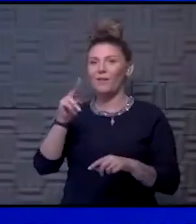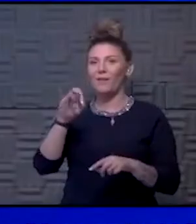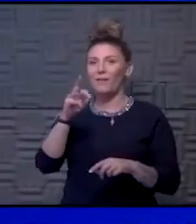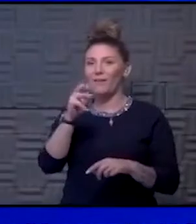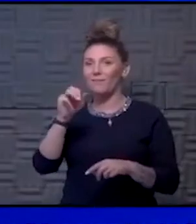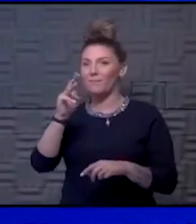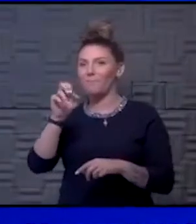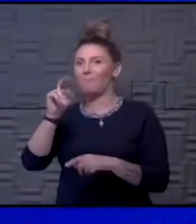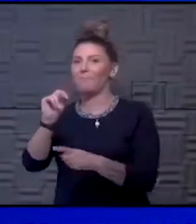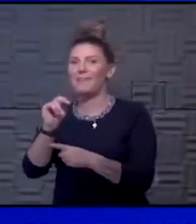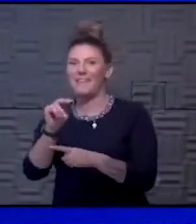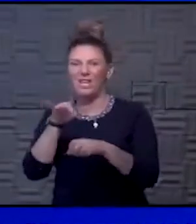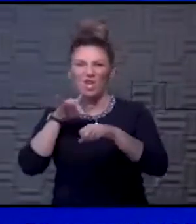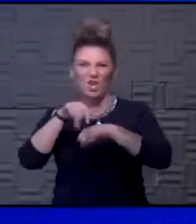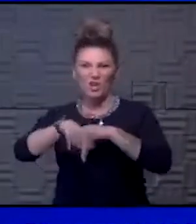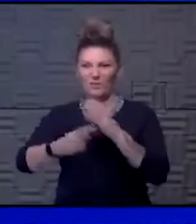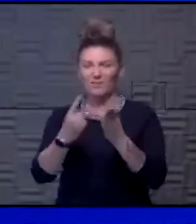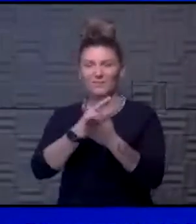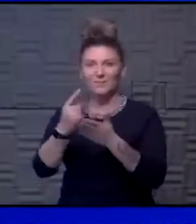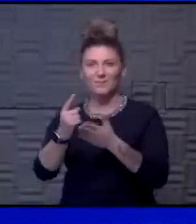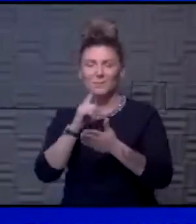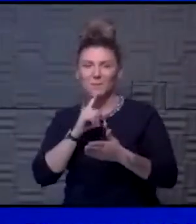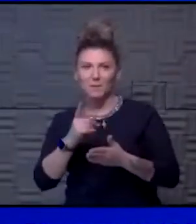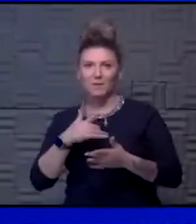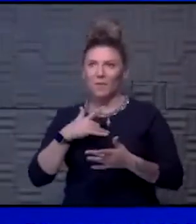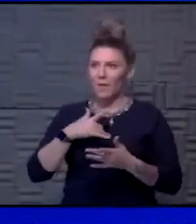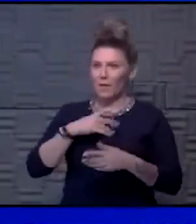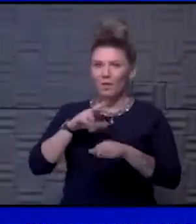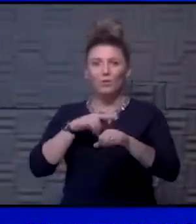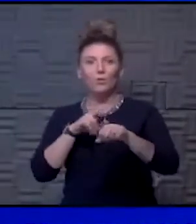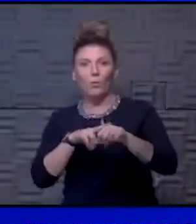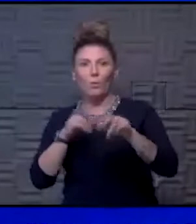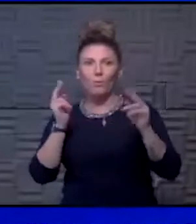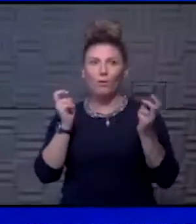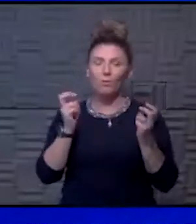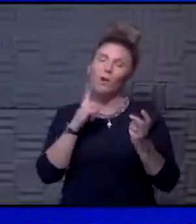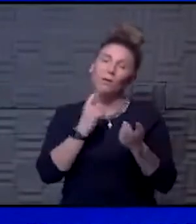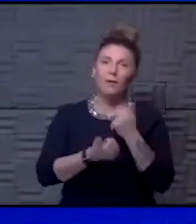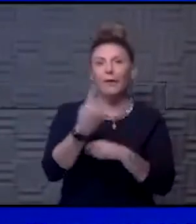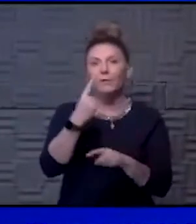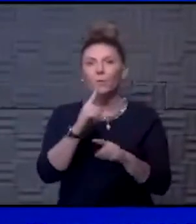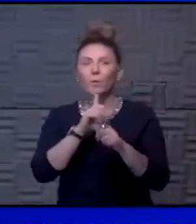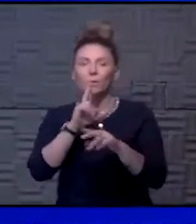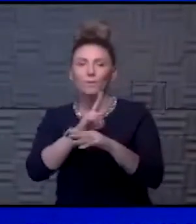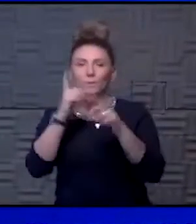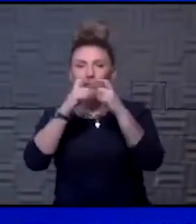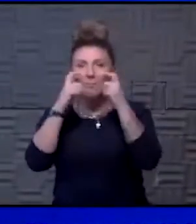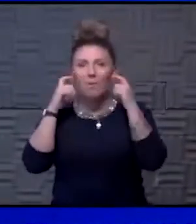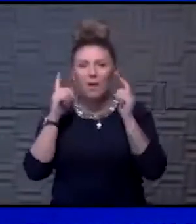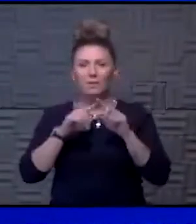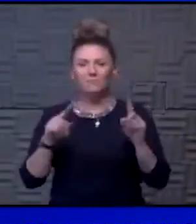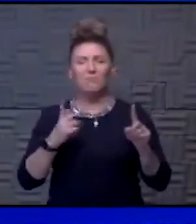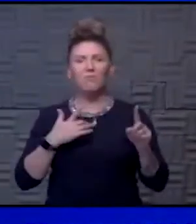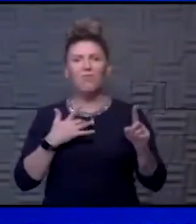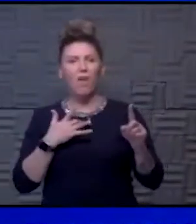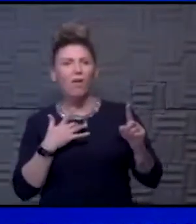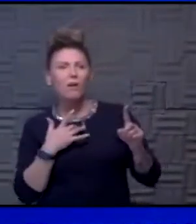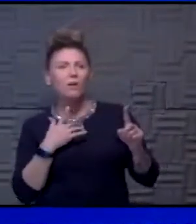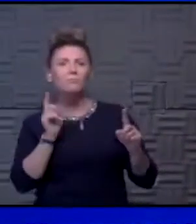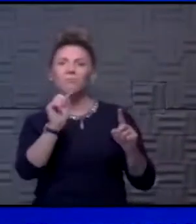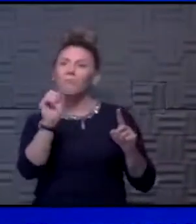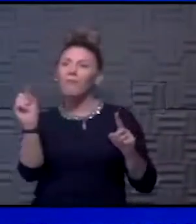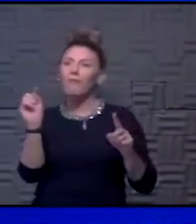and it felt really, really normal, despite the fact that everyone was in masks. It felt really normal to be having a conversation